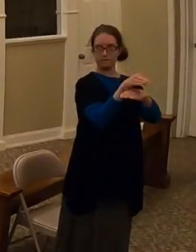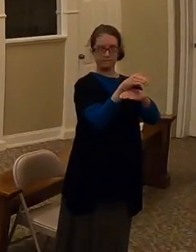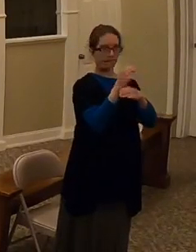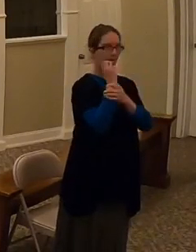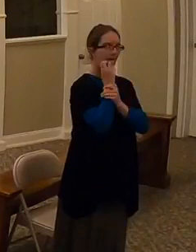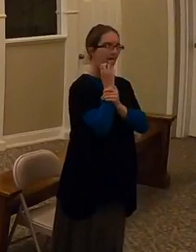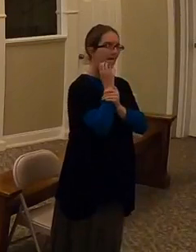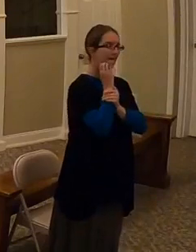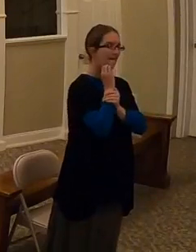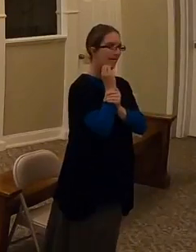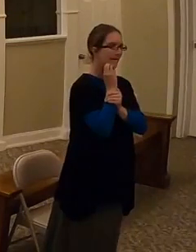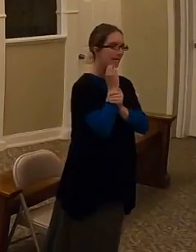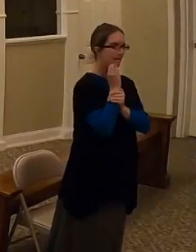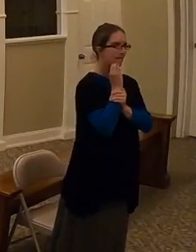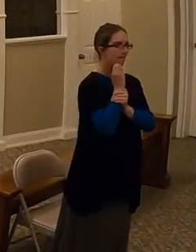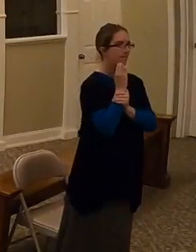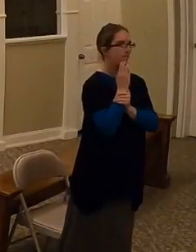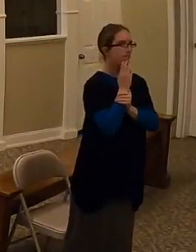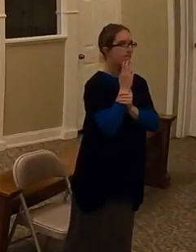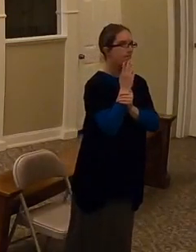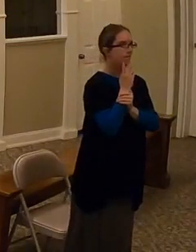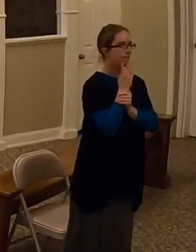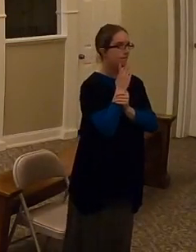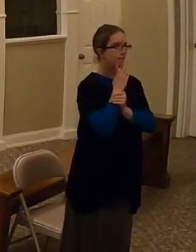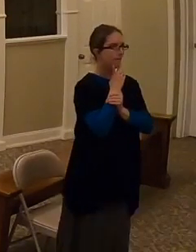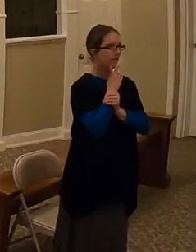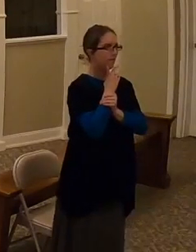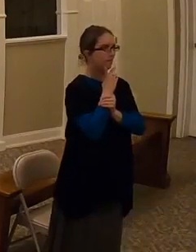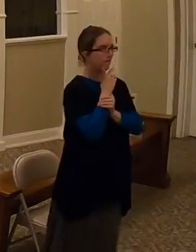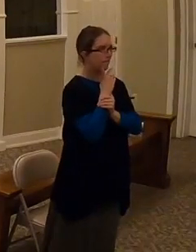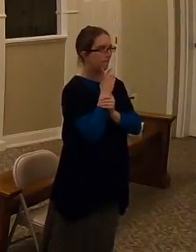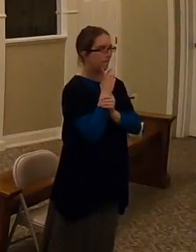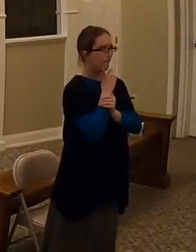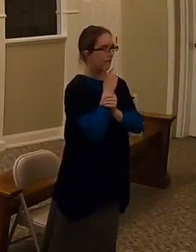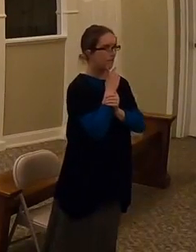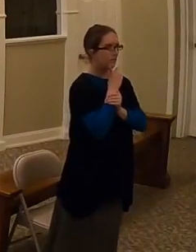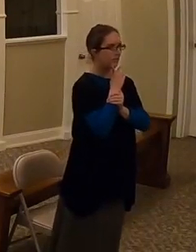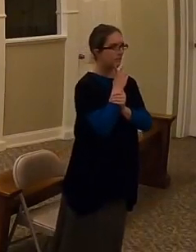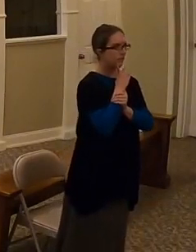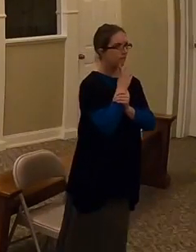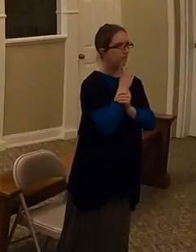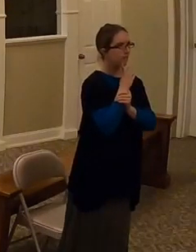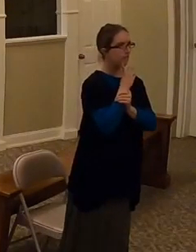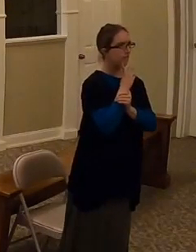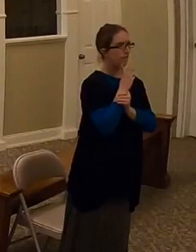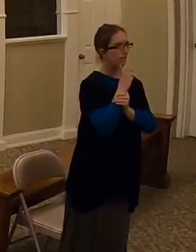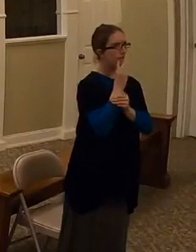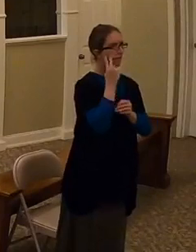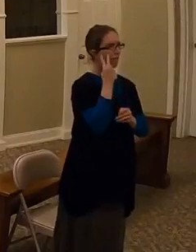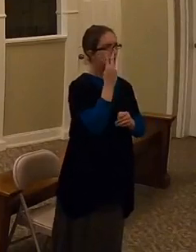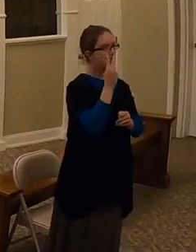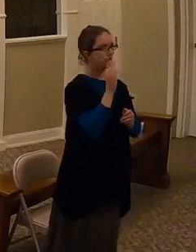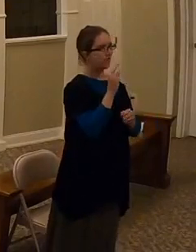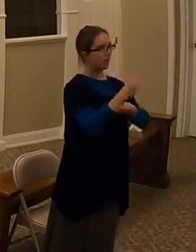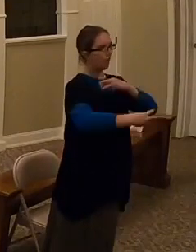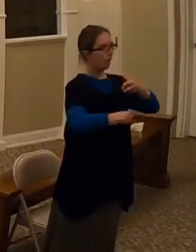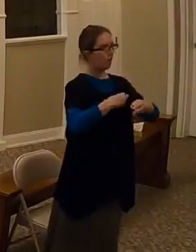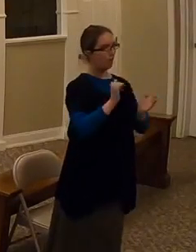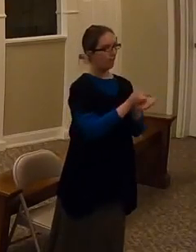Hallelujah, Jesus, hallelujah. God, we love you, we worship you, Lord, we praise your name, oh God. Hallelujah,